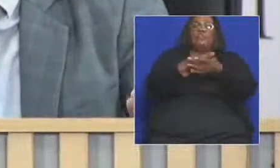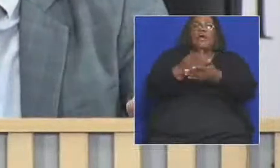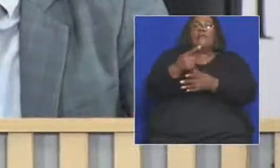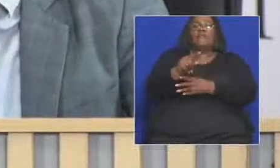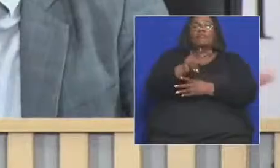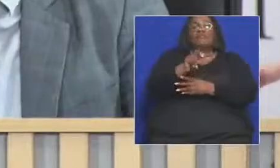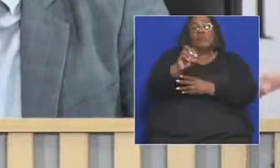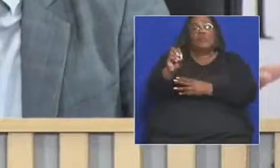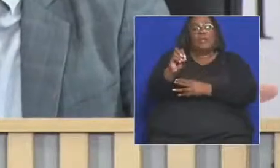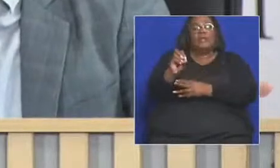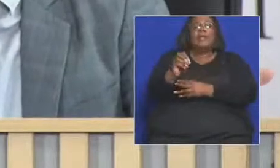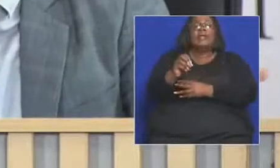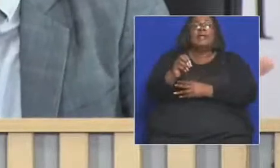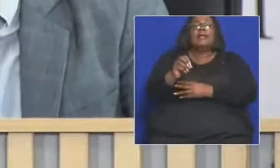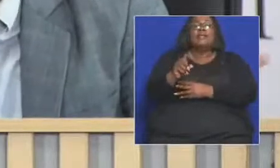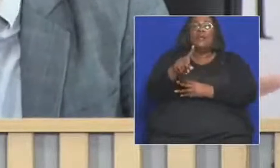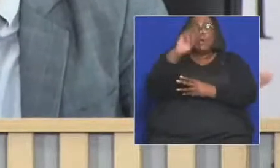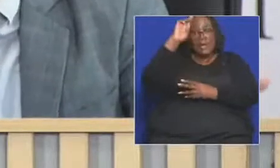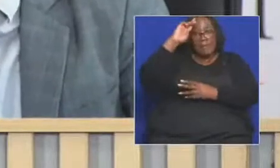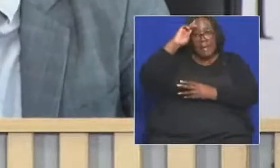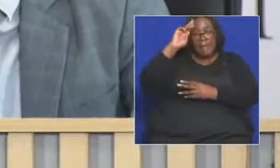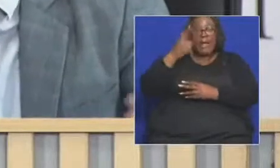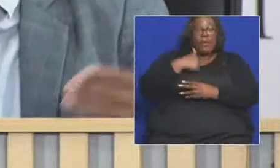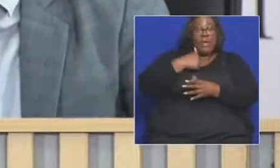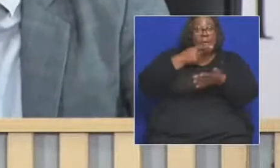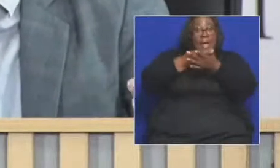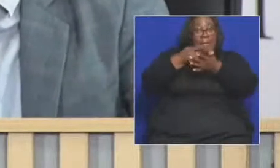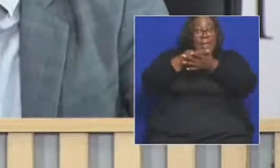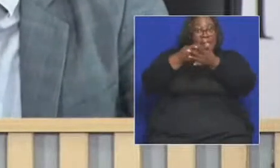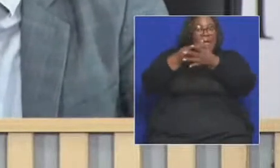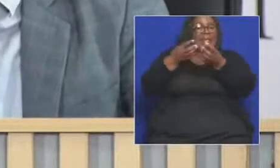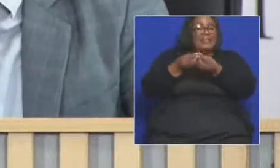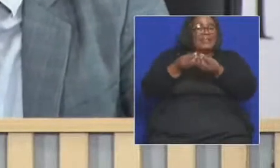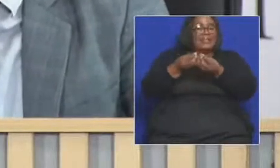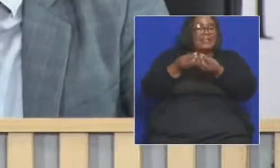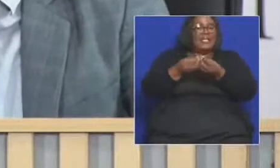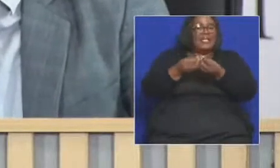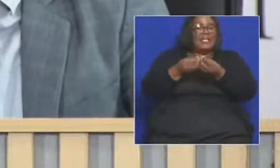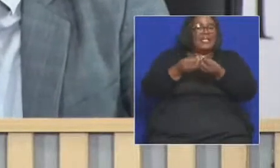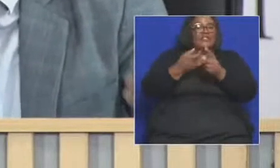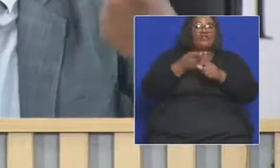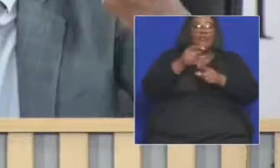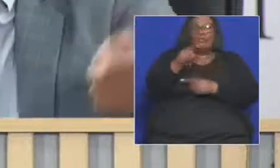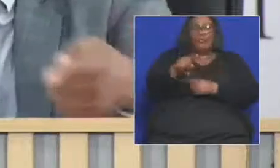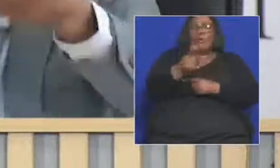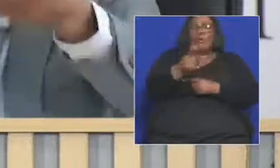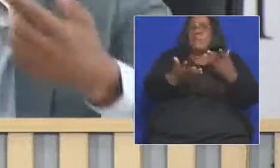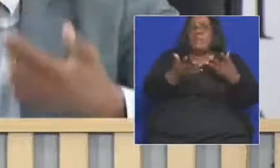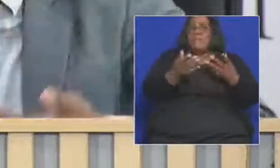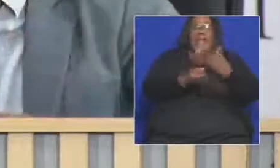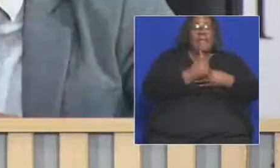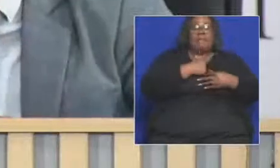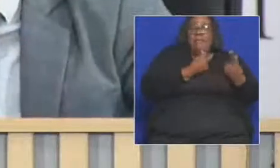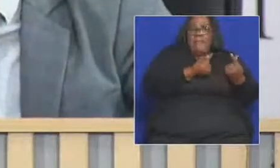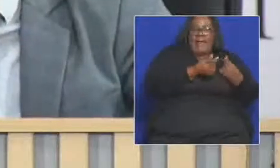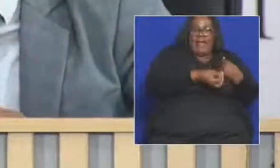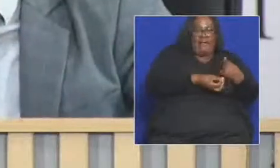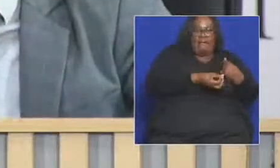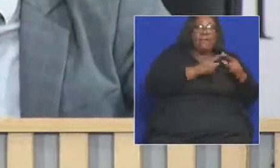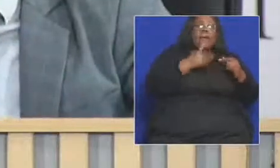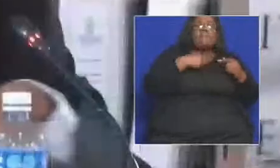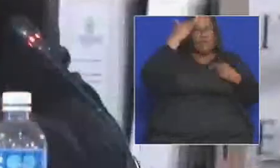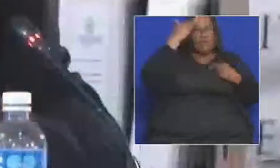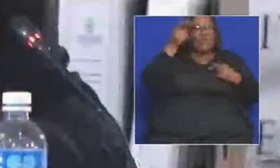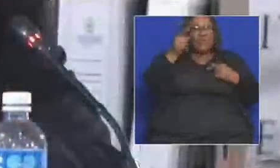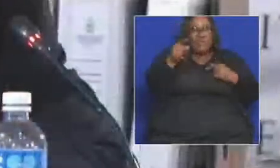Remember, we are going to get, just in case it happens at some point, I don't have money, but know that I've got credit in your company.